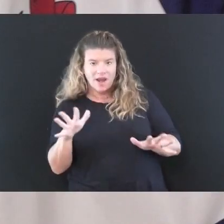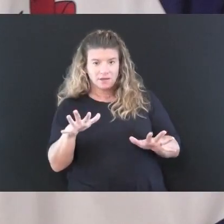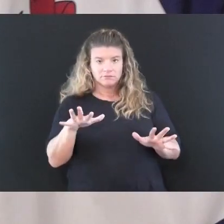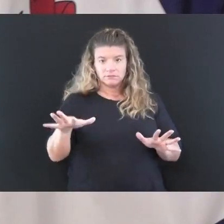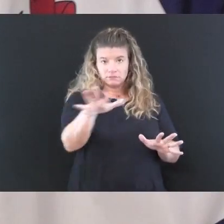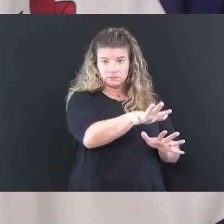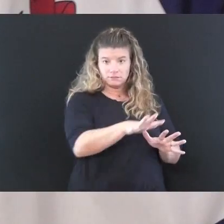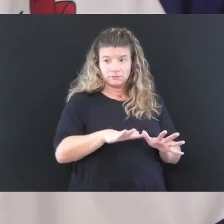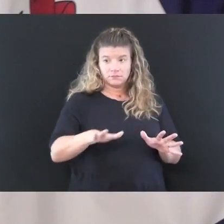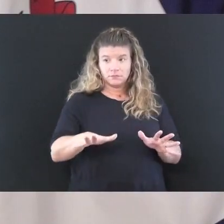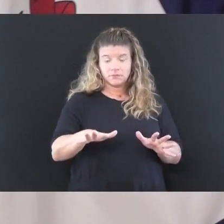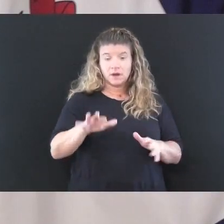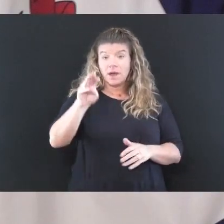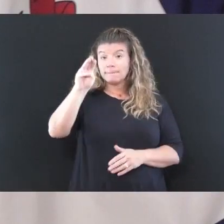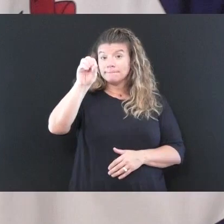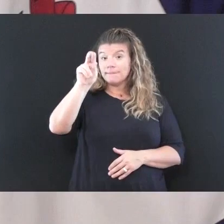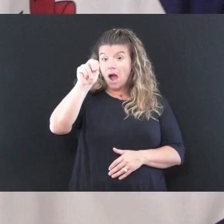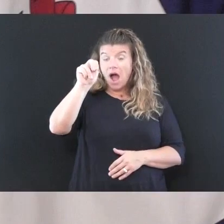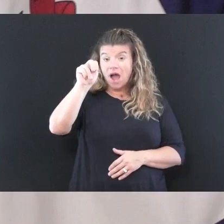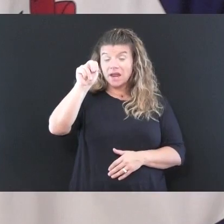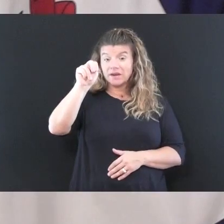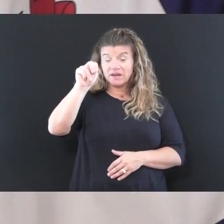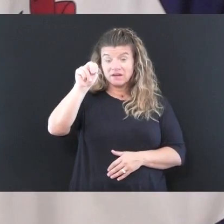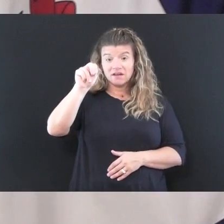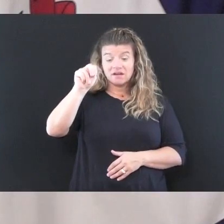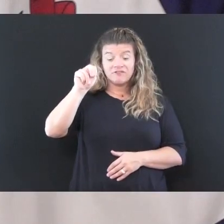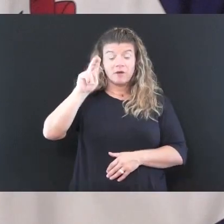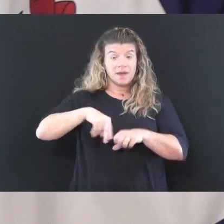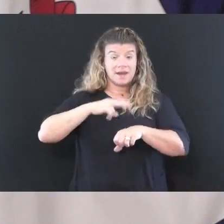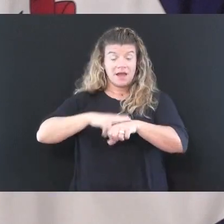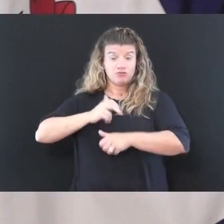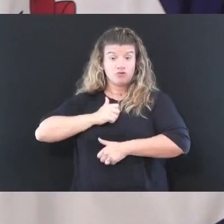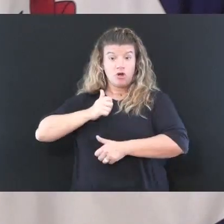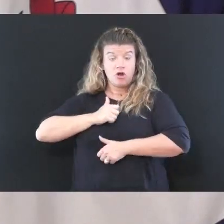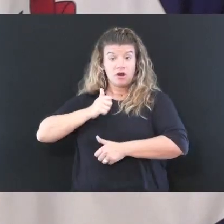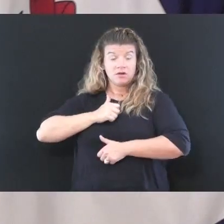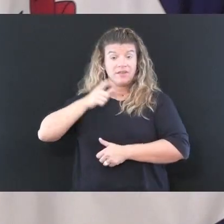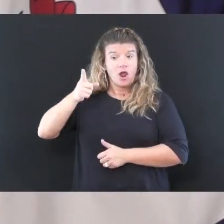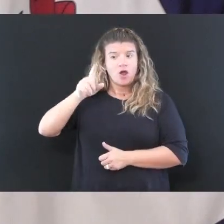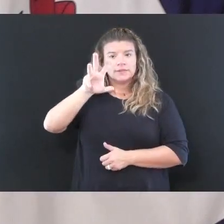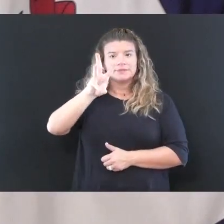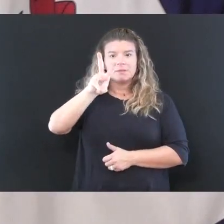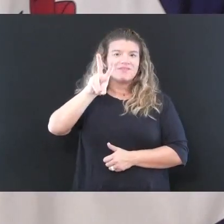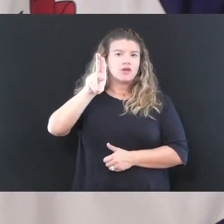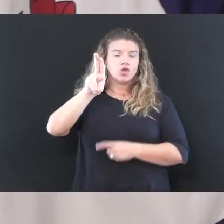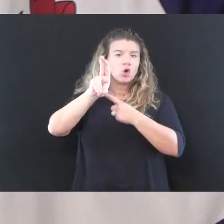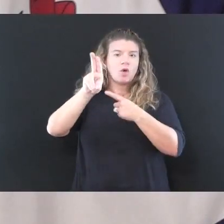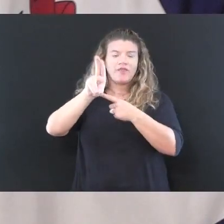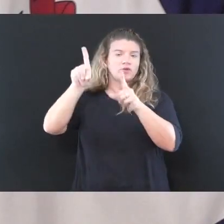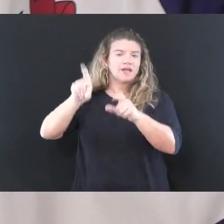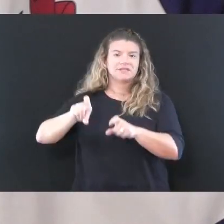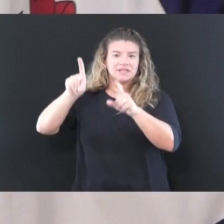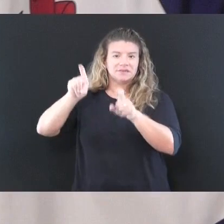but on Mon County, I know on Mon County, from a guard standpoint, WVU is testing. In